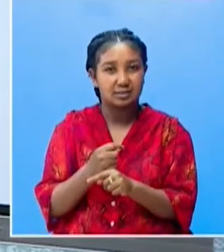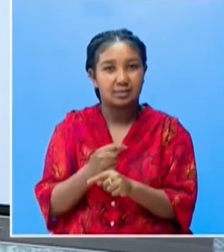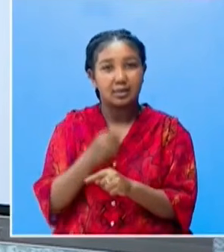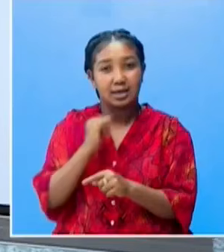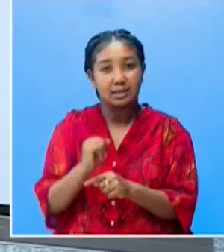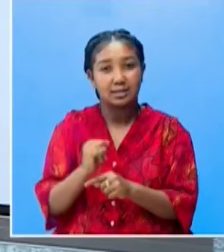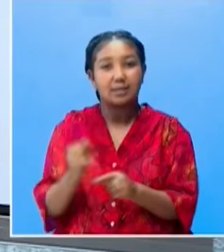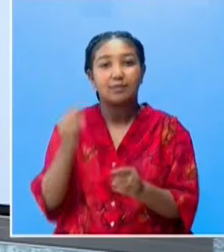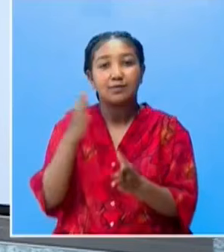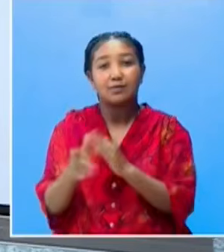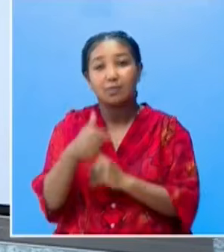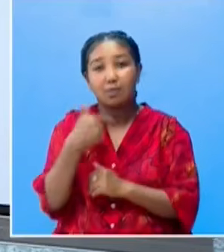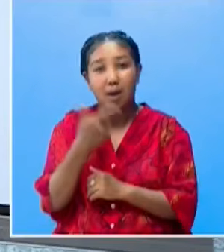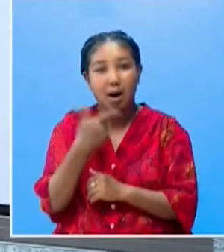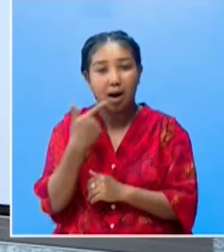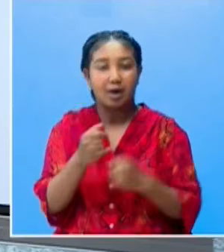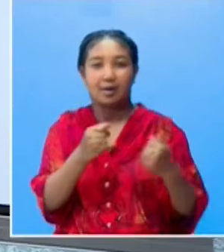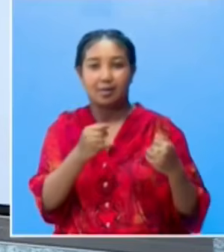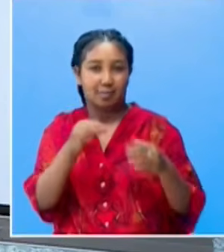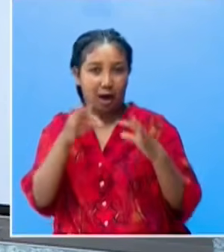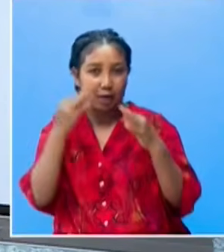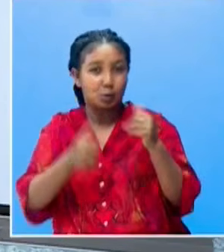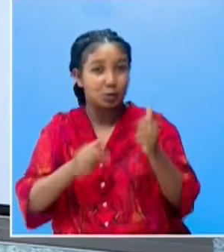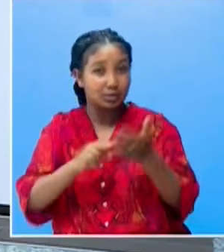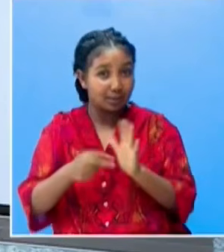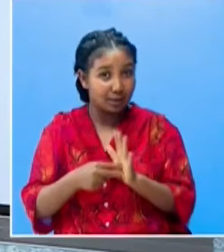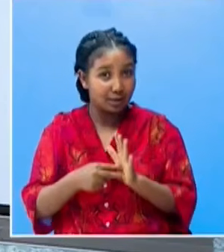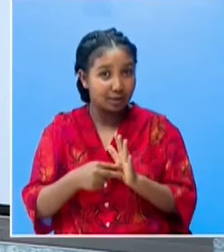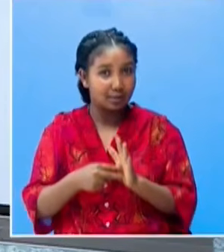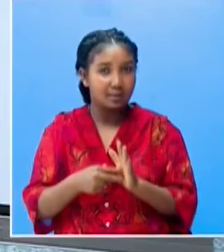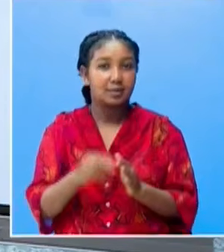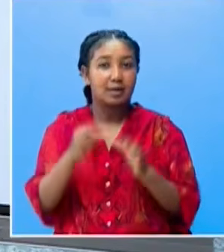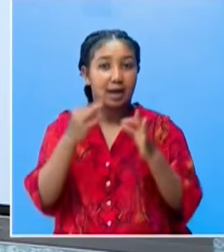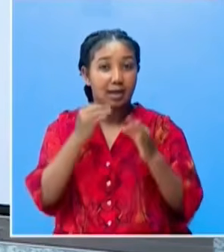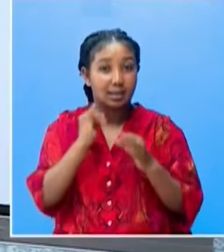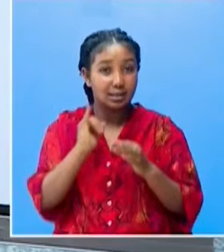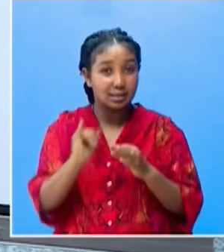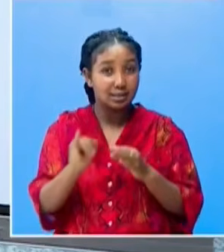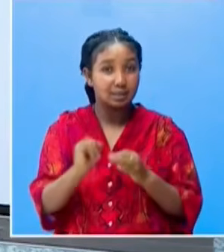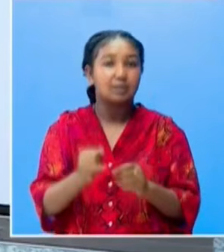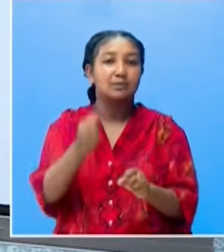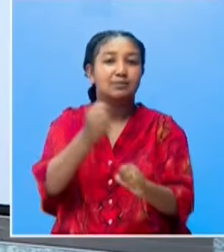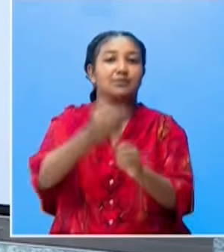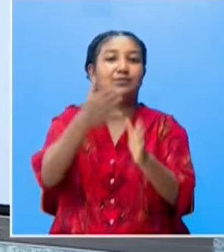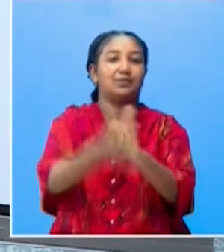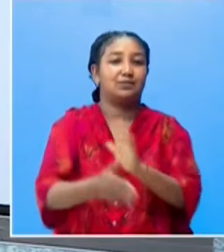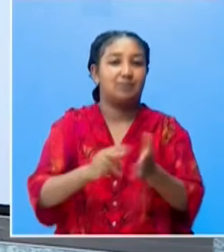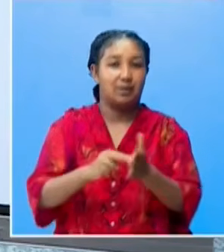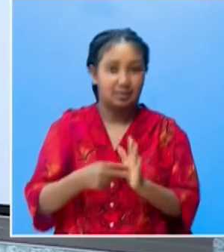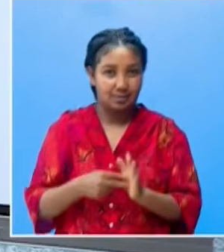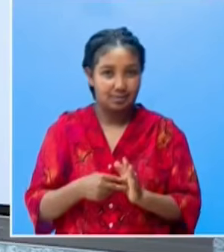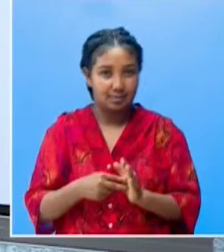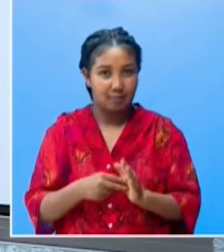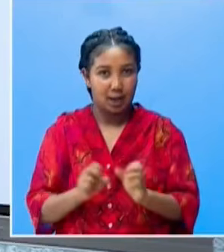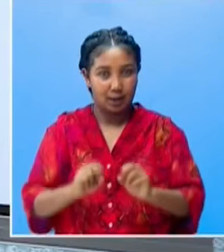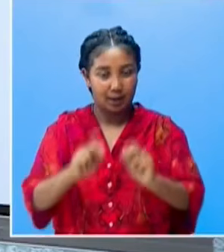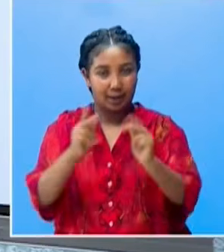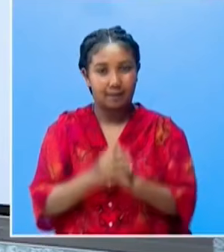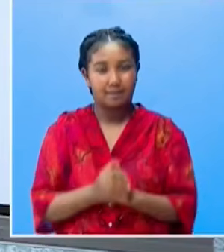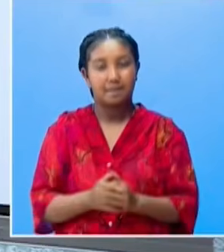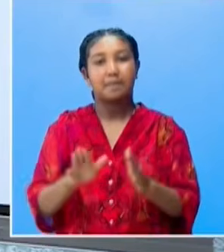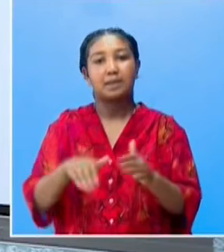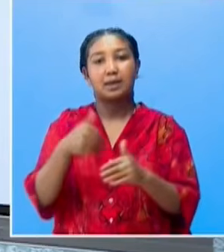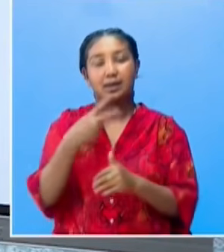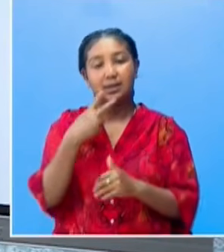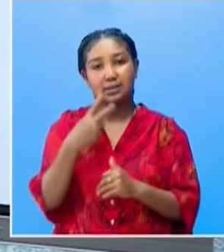is performed by the cat, which means the cat is the doer of the action. Okay? Then